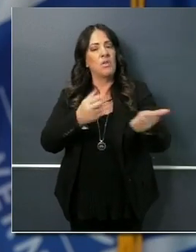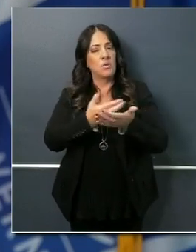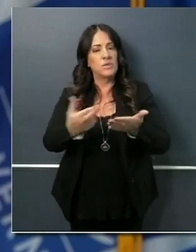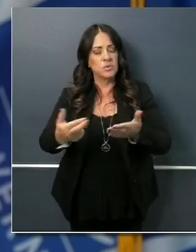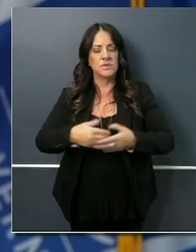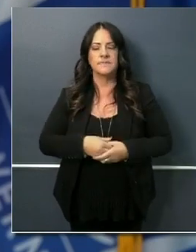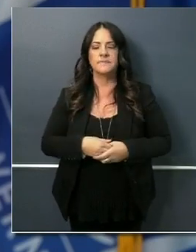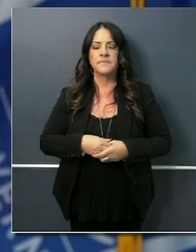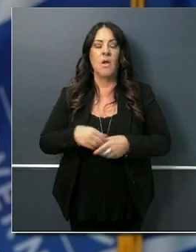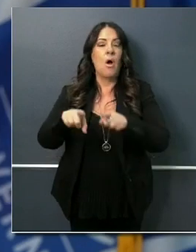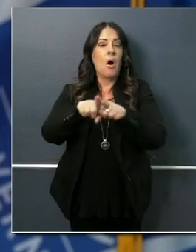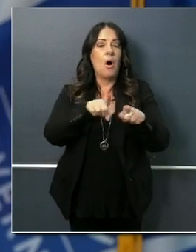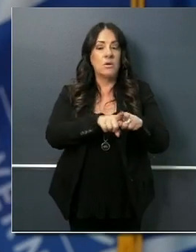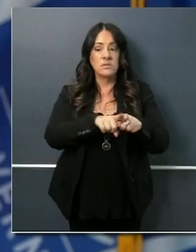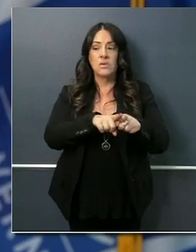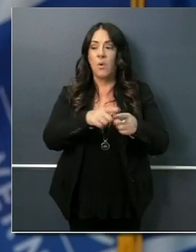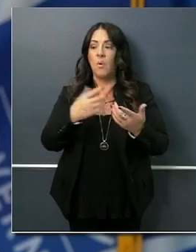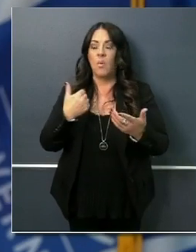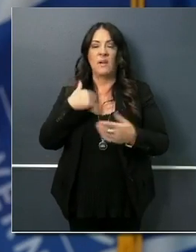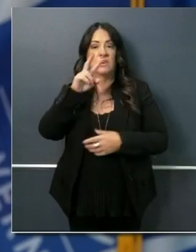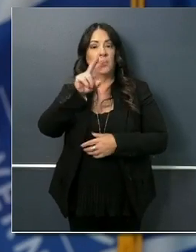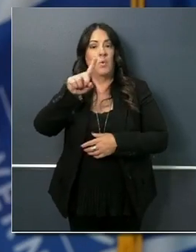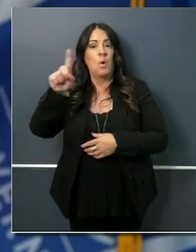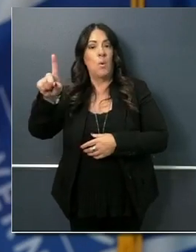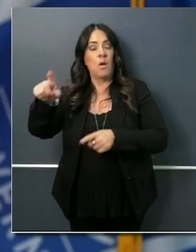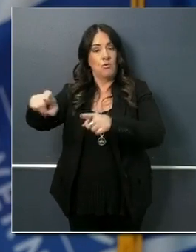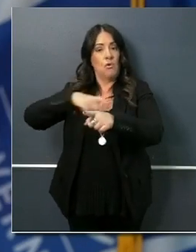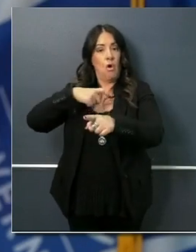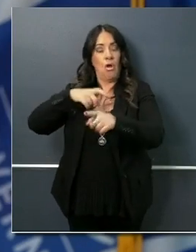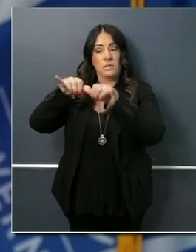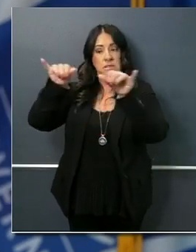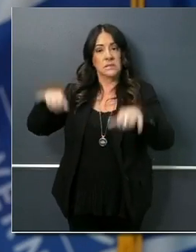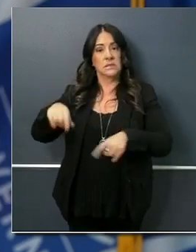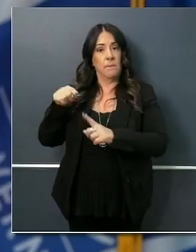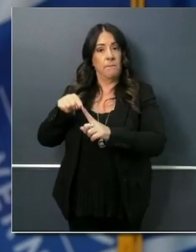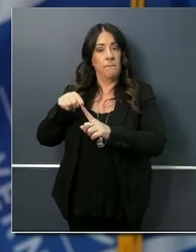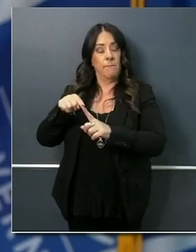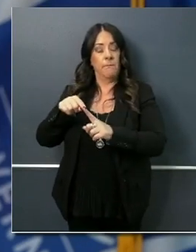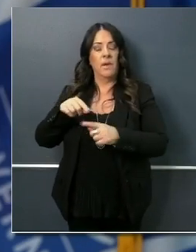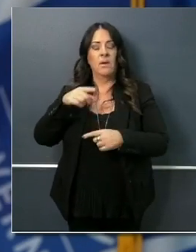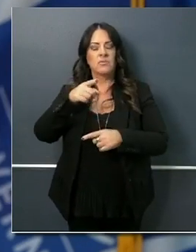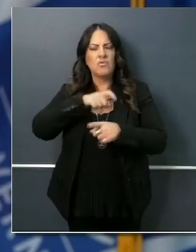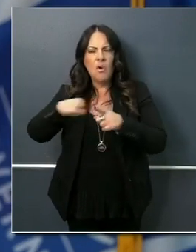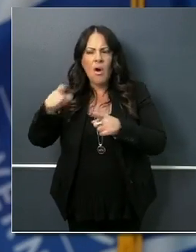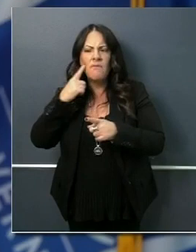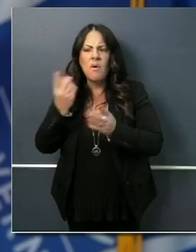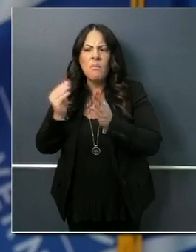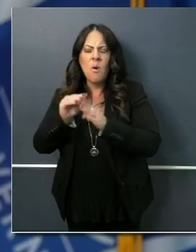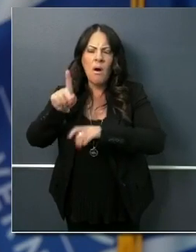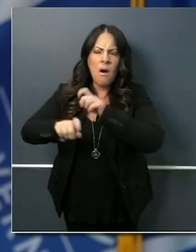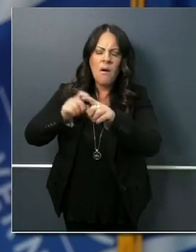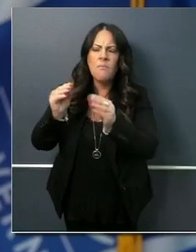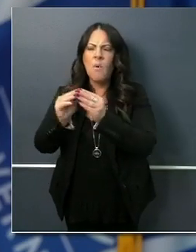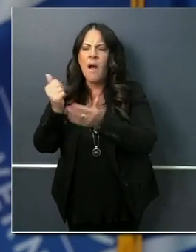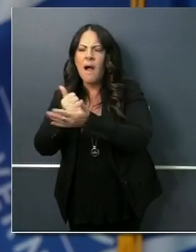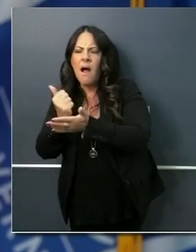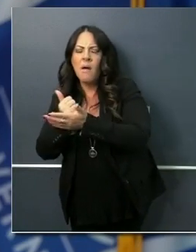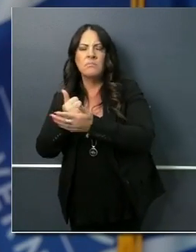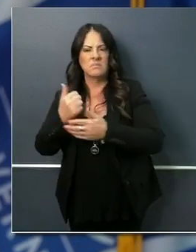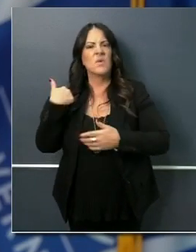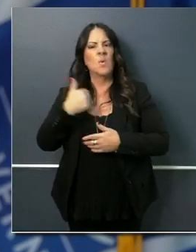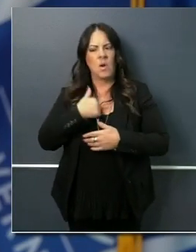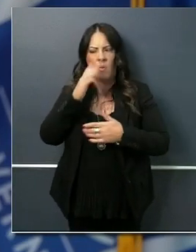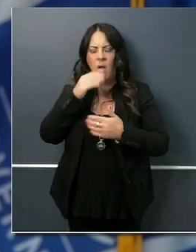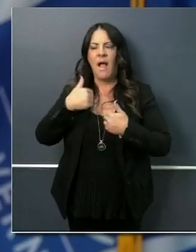our helplines. So this is the 211 system that you've heard us talk about before, providing some additional resources to keep